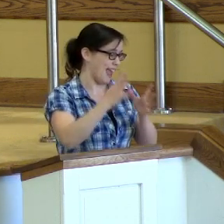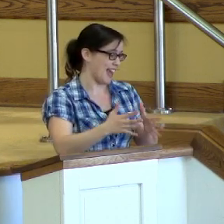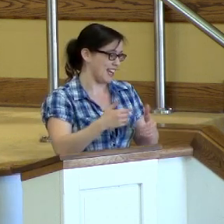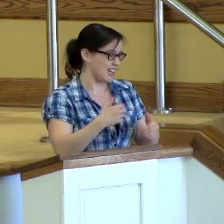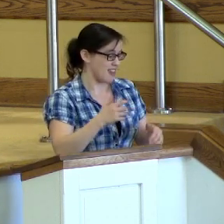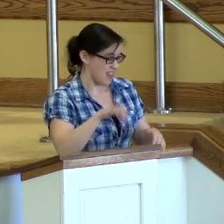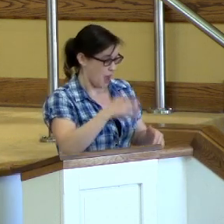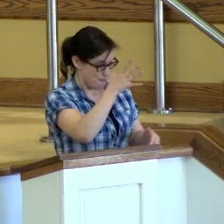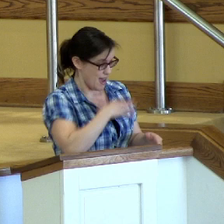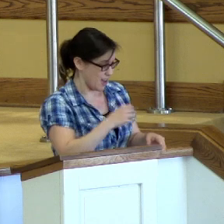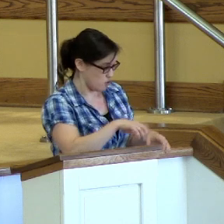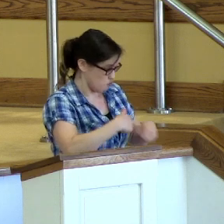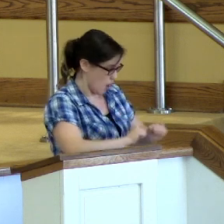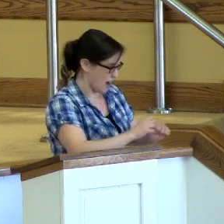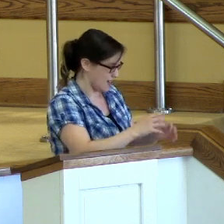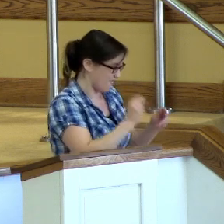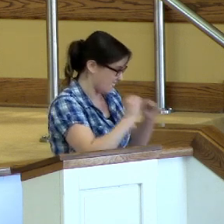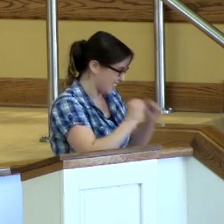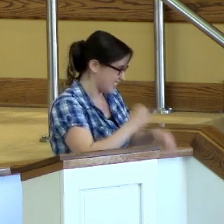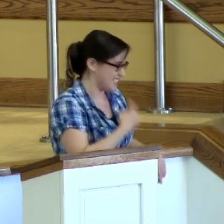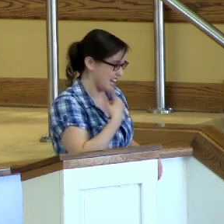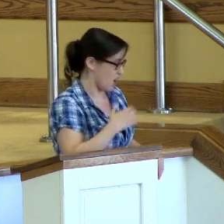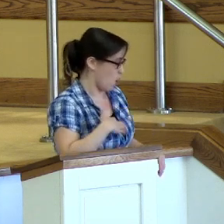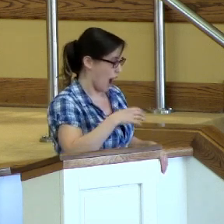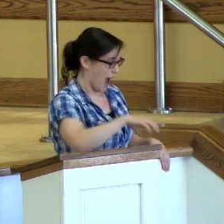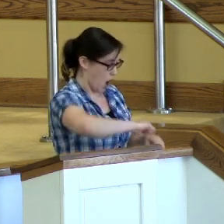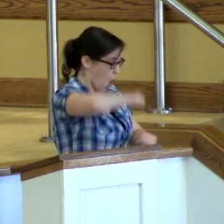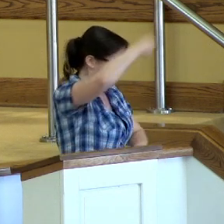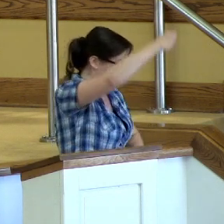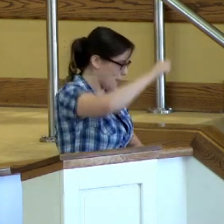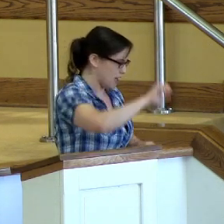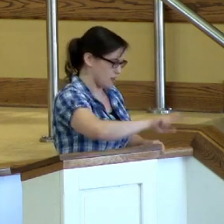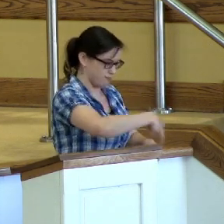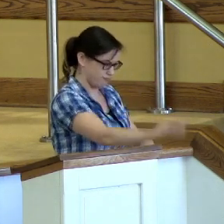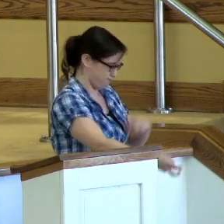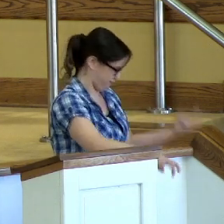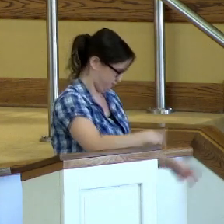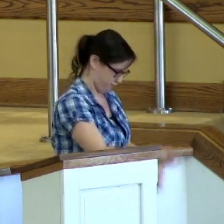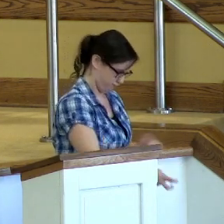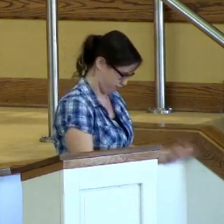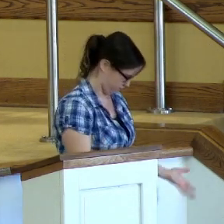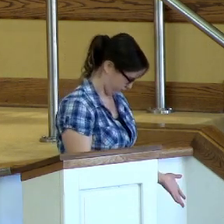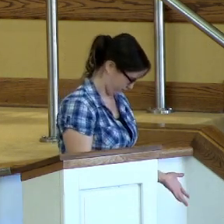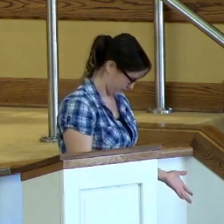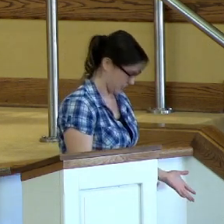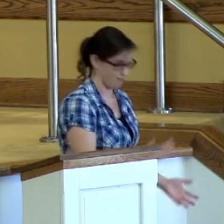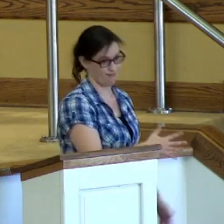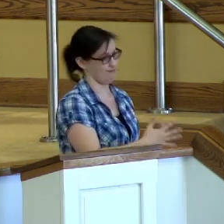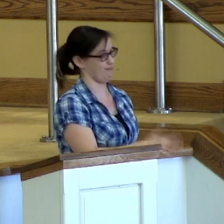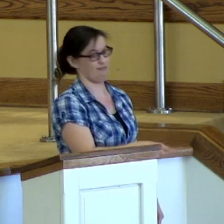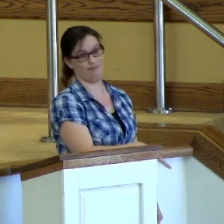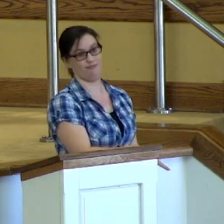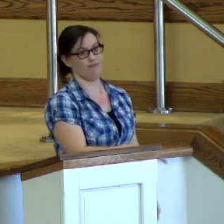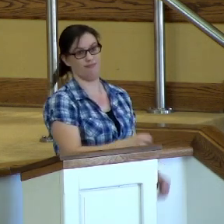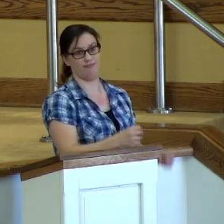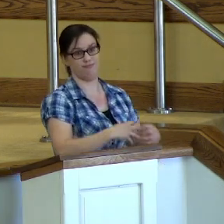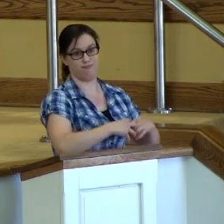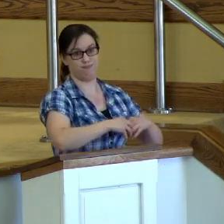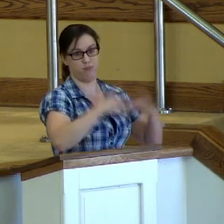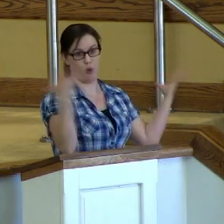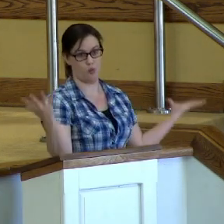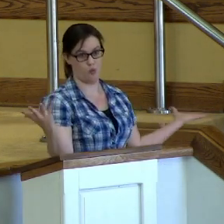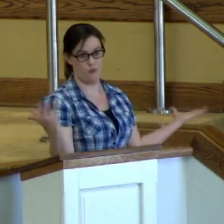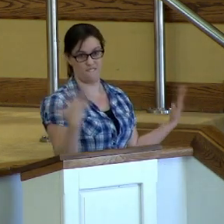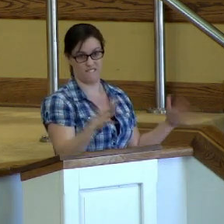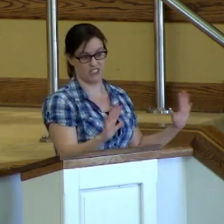And anyway, I called the guy. I just left his house. I wasn't even a mile from his house. And this guy, it was actually the guy sitting next to me,